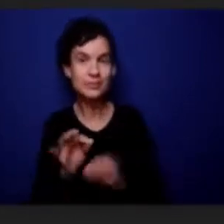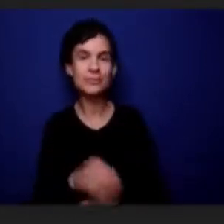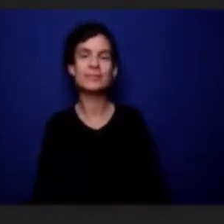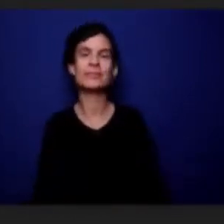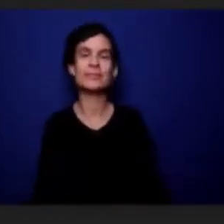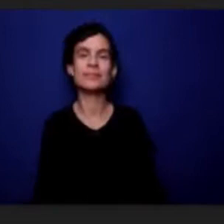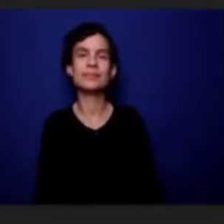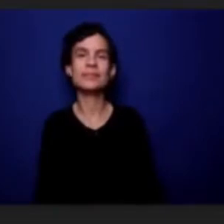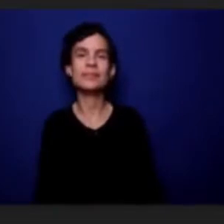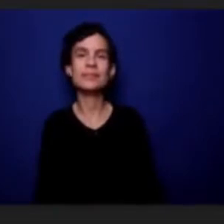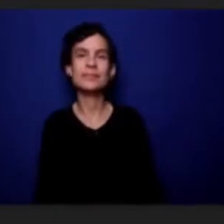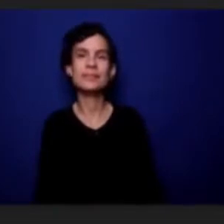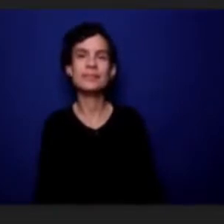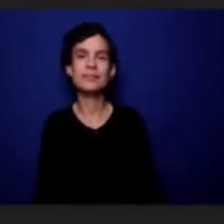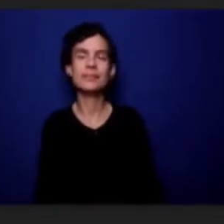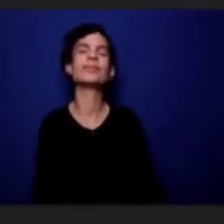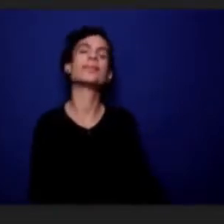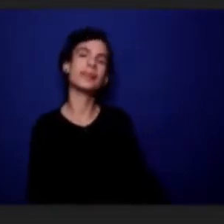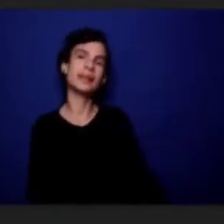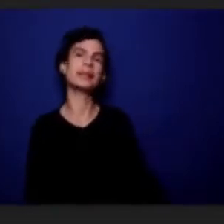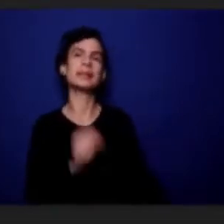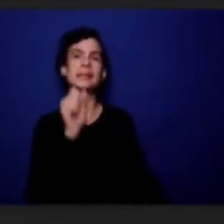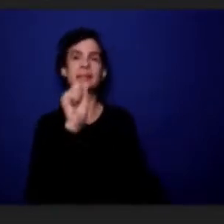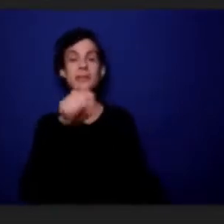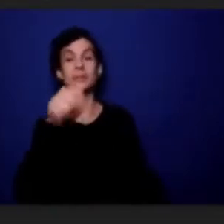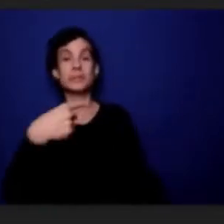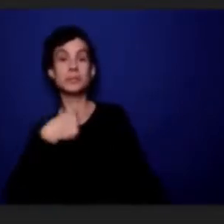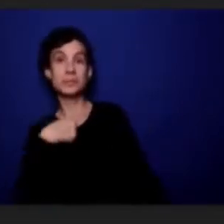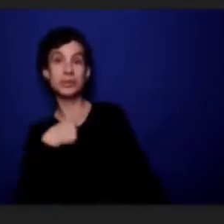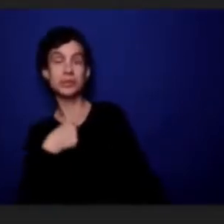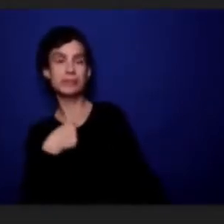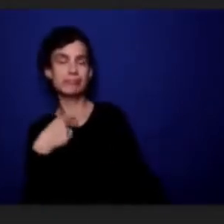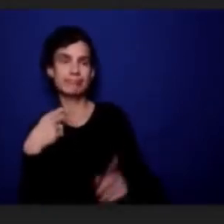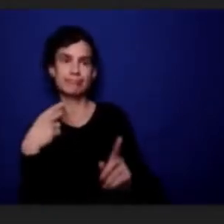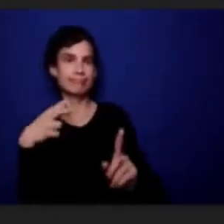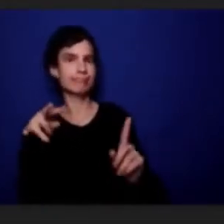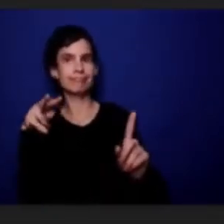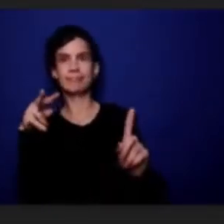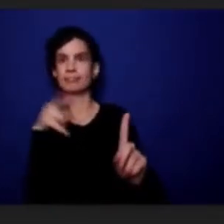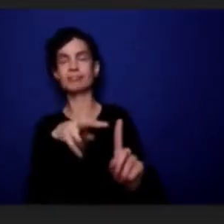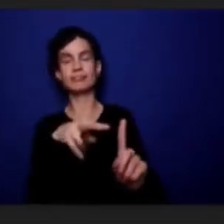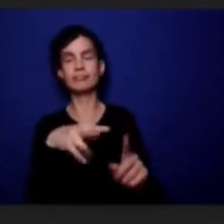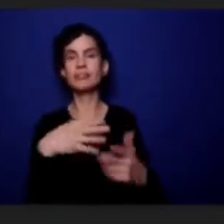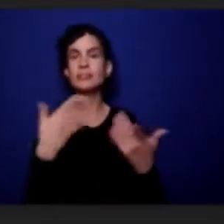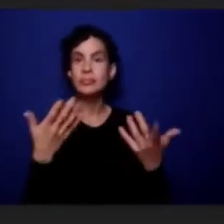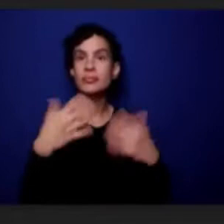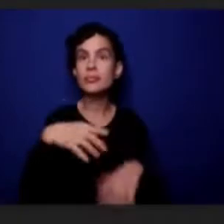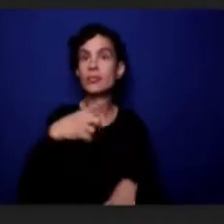politically motivated painting, if you will, seemed relevant. Definitely.